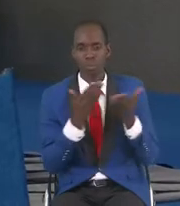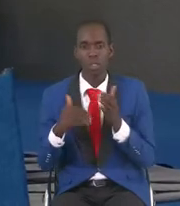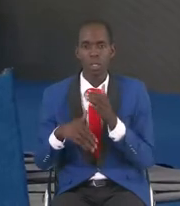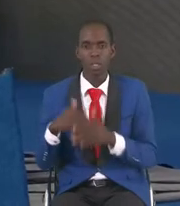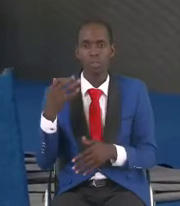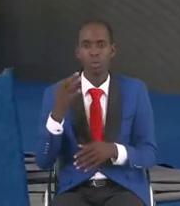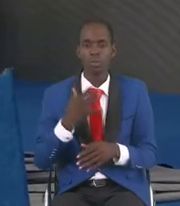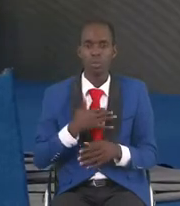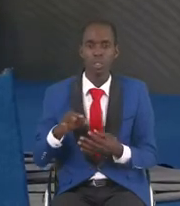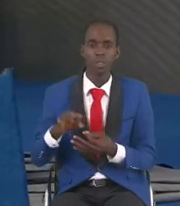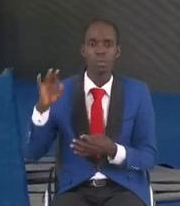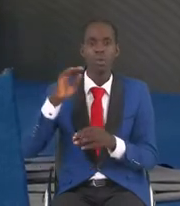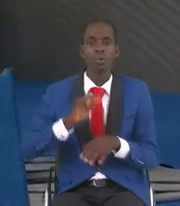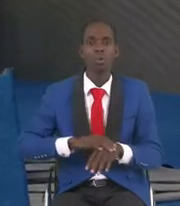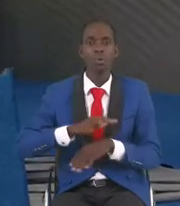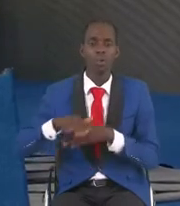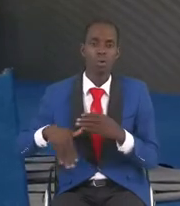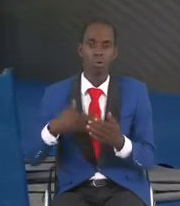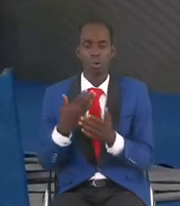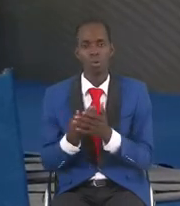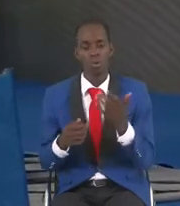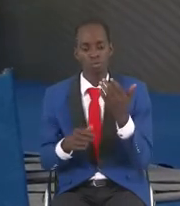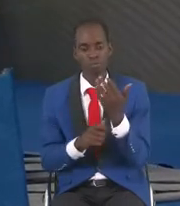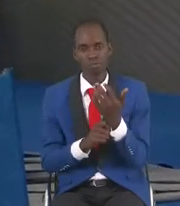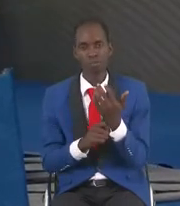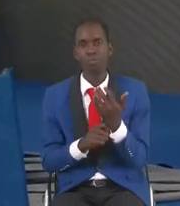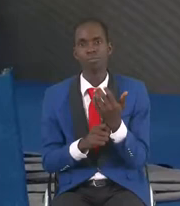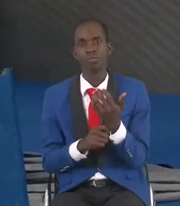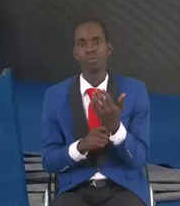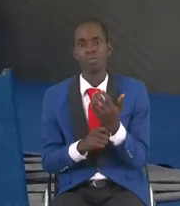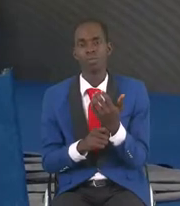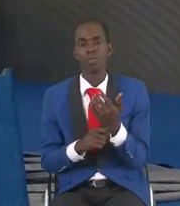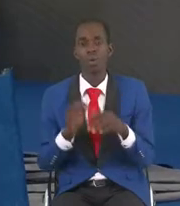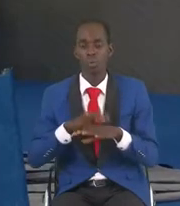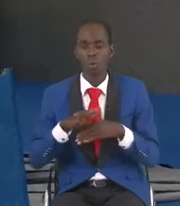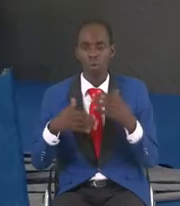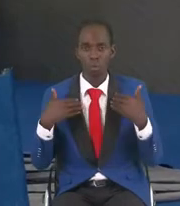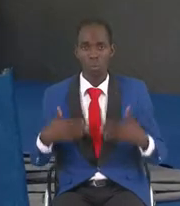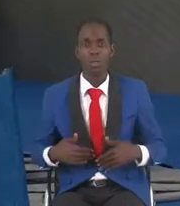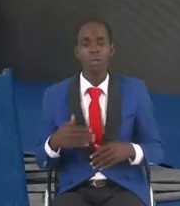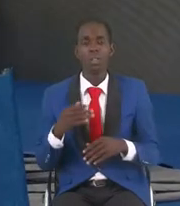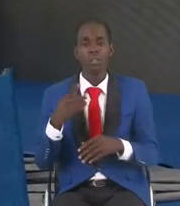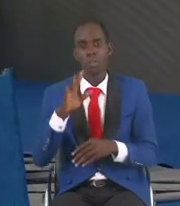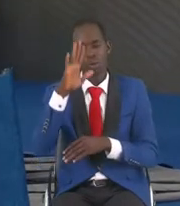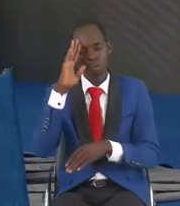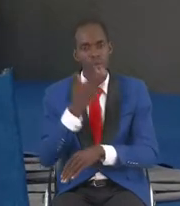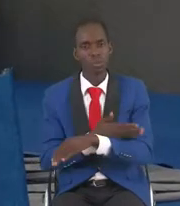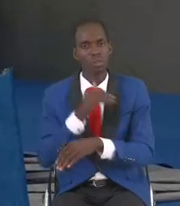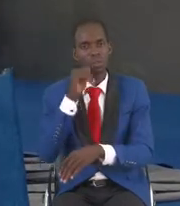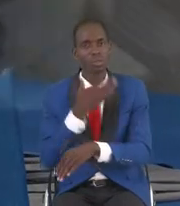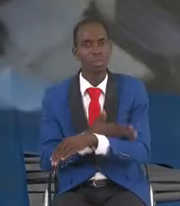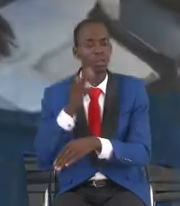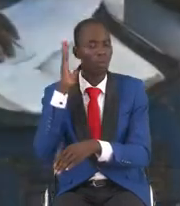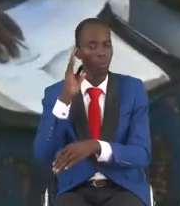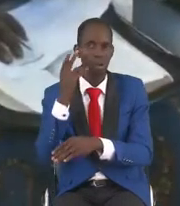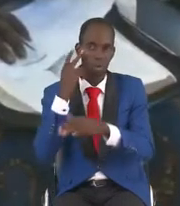spirit upon all flesh, last days. And your sons and your daughters shall prophesy, last days.